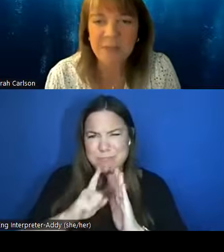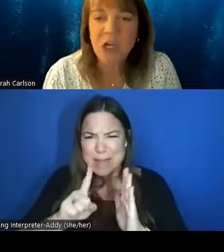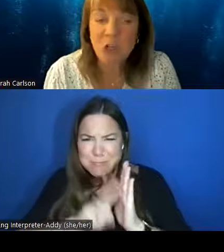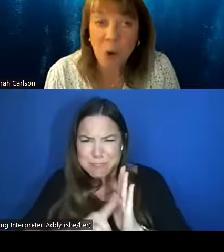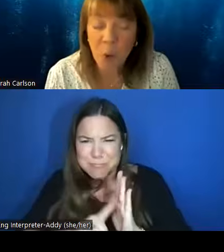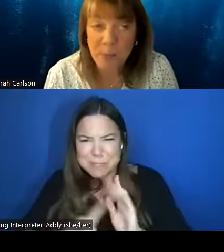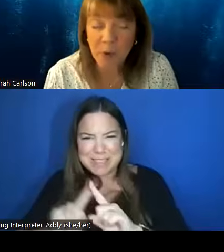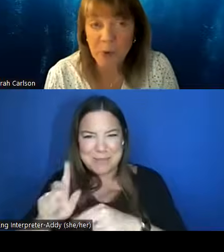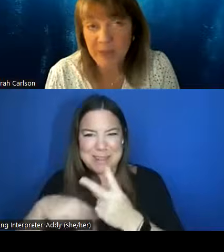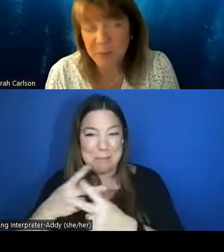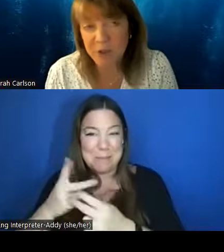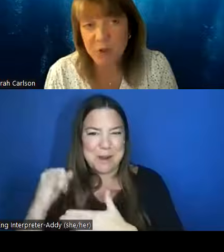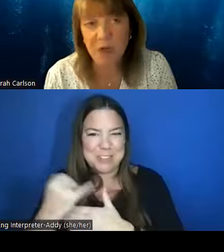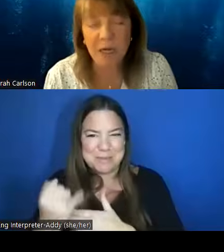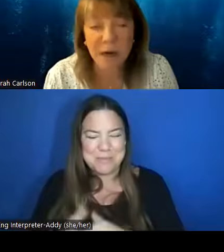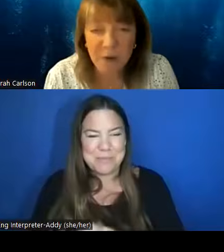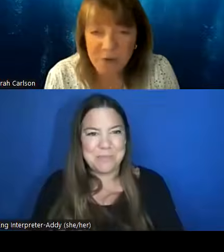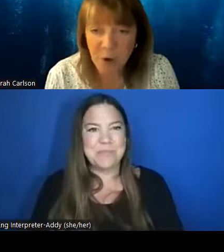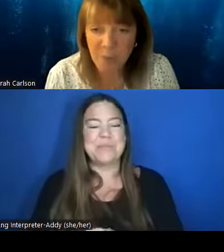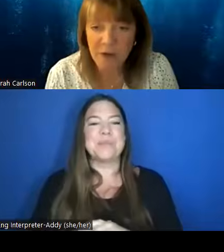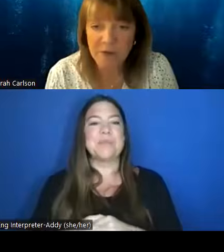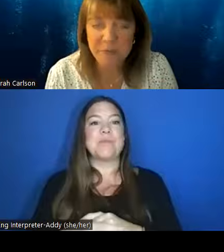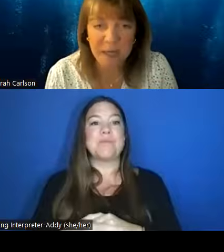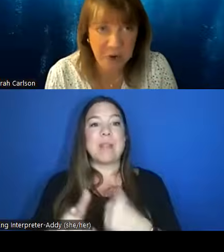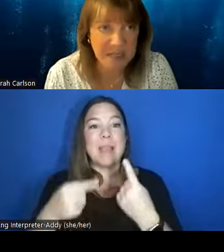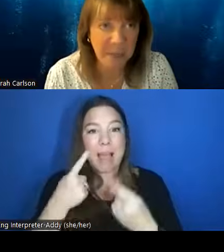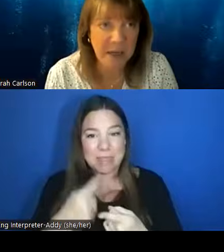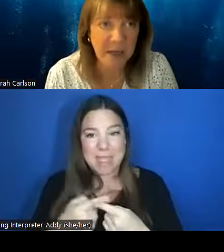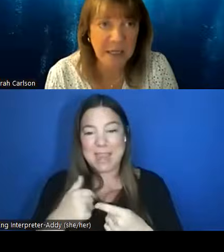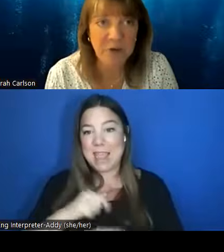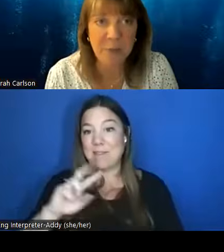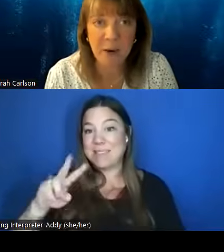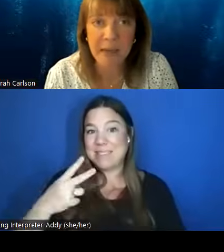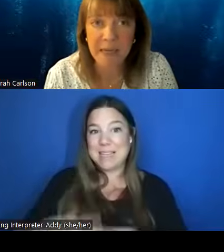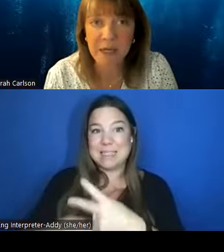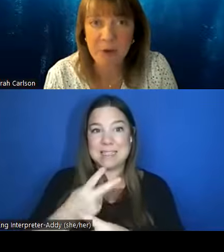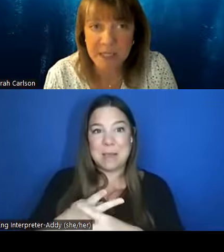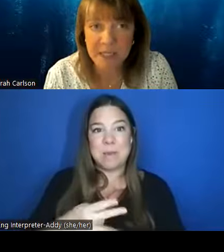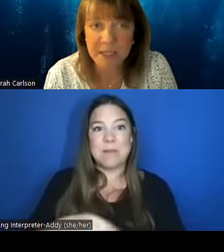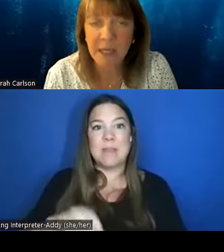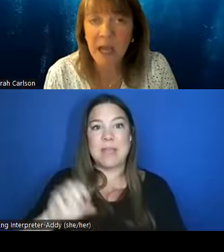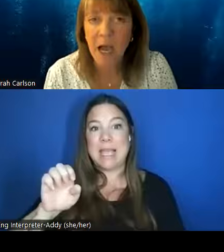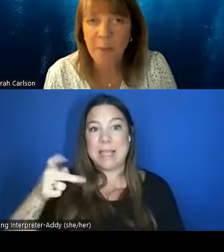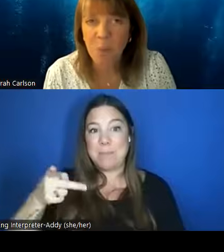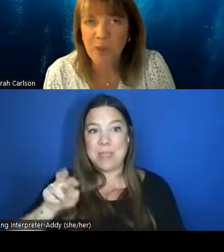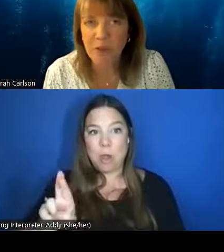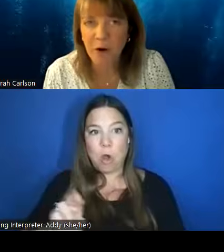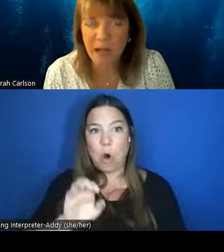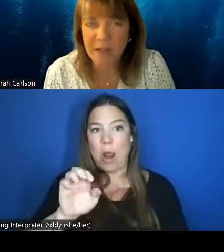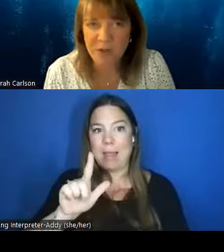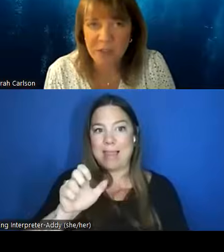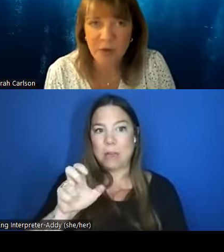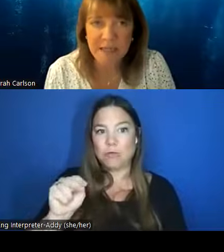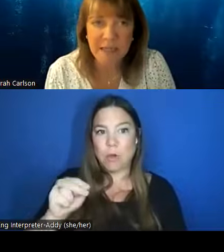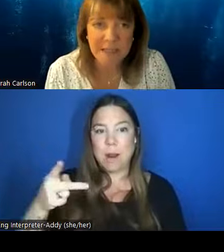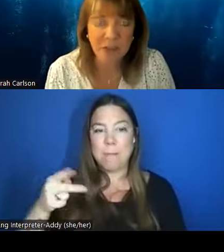projects. So we then pursued another form of spectroscopy, electron paramagnetic resonance, with our